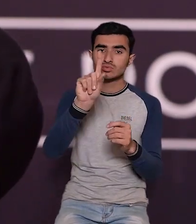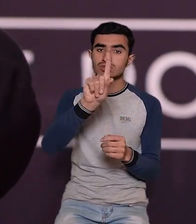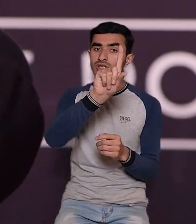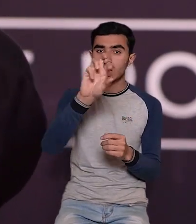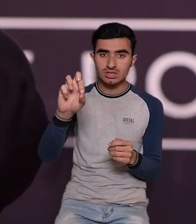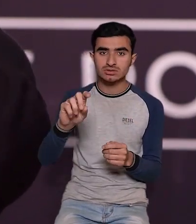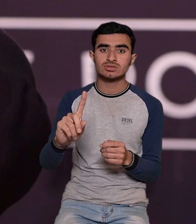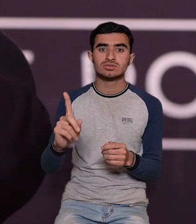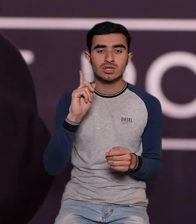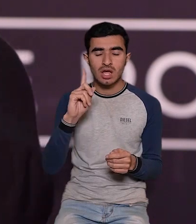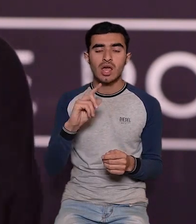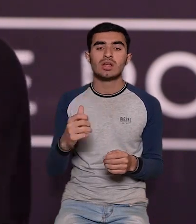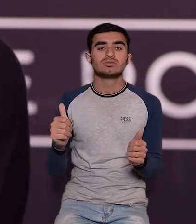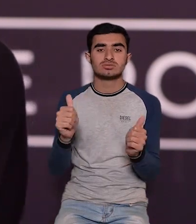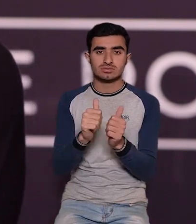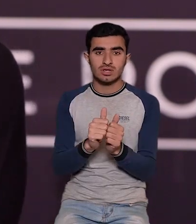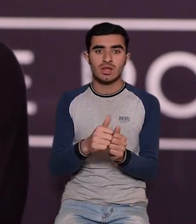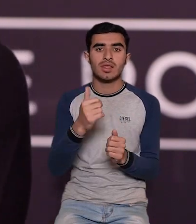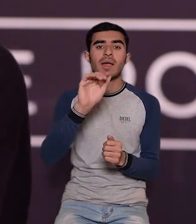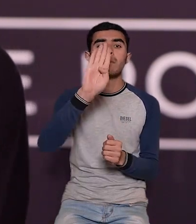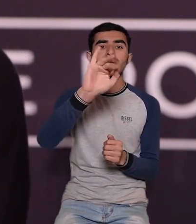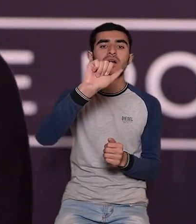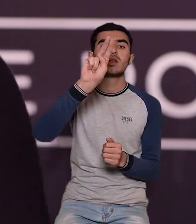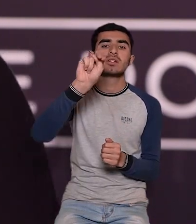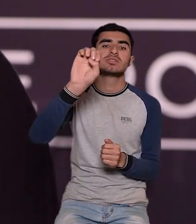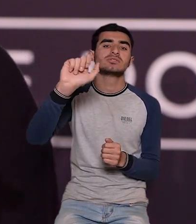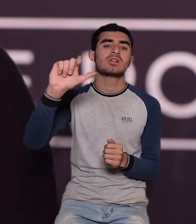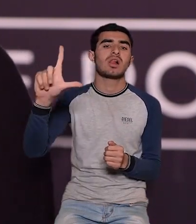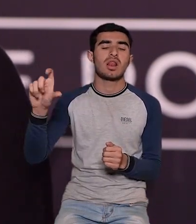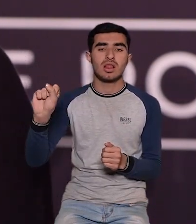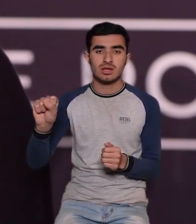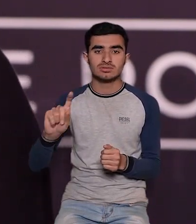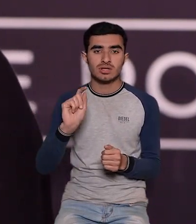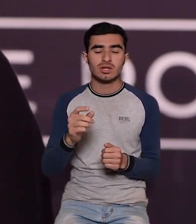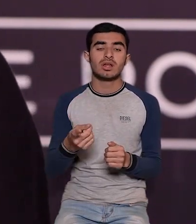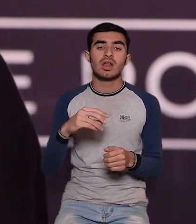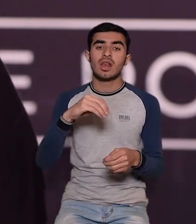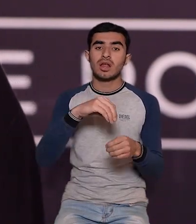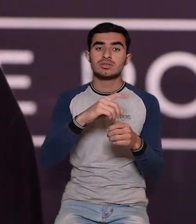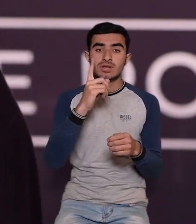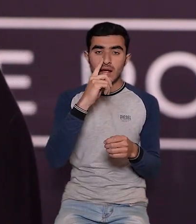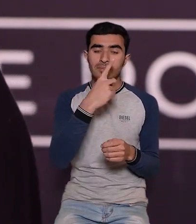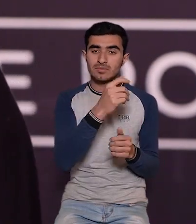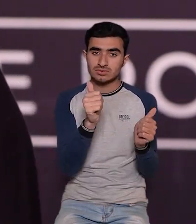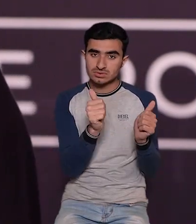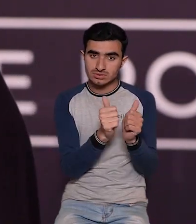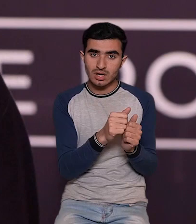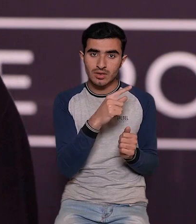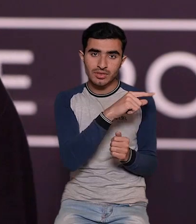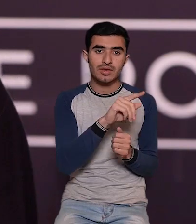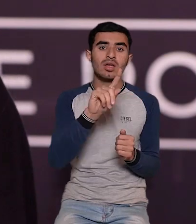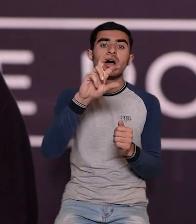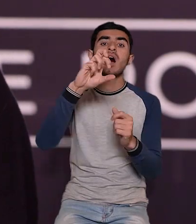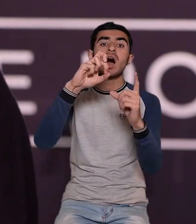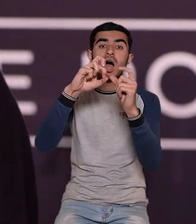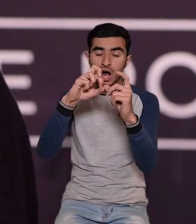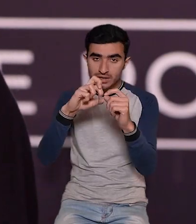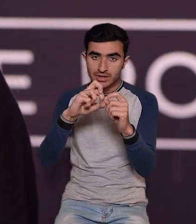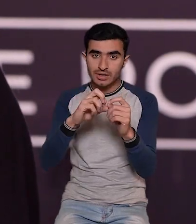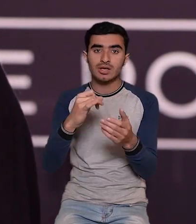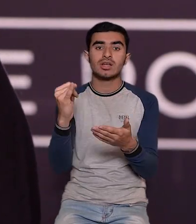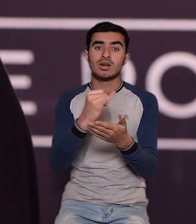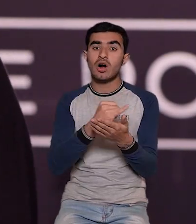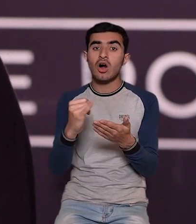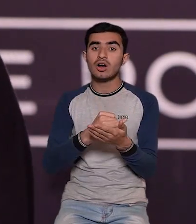the director of the biennial, Between the Sun and the Moon. She invited over 80 artists from all over the world.